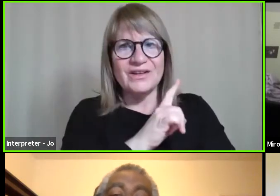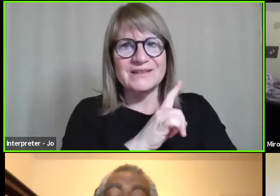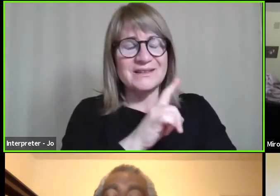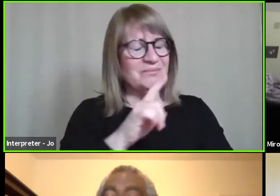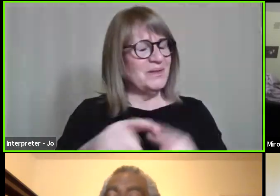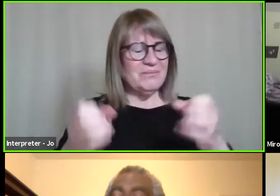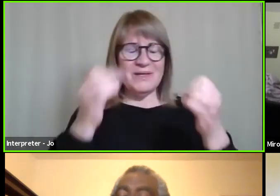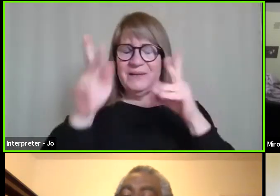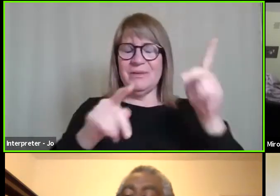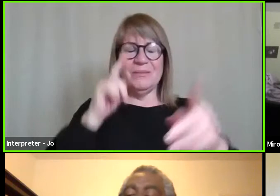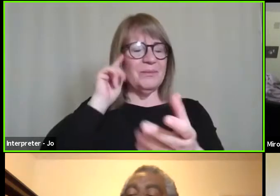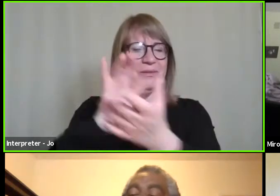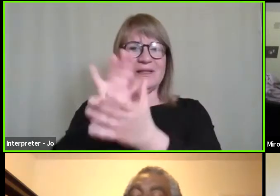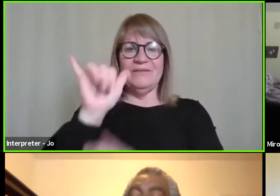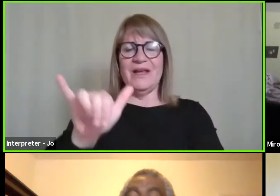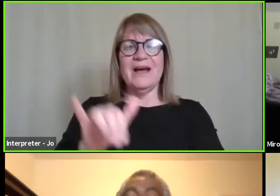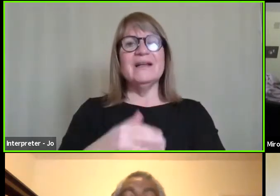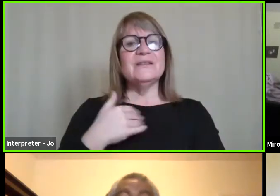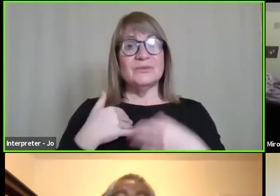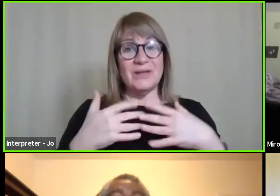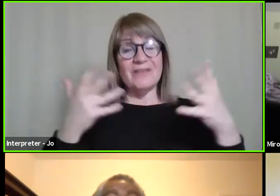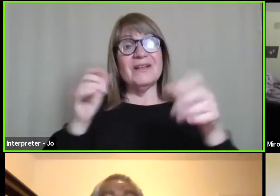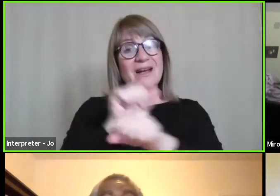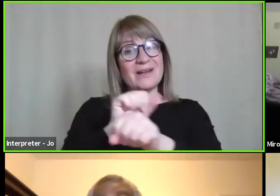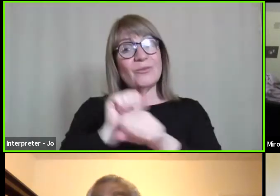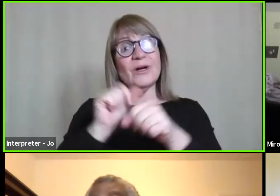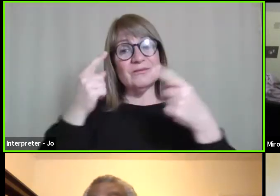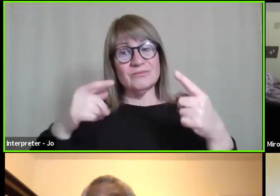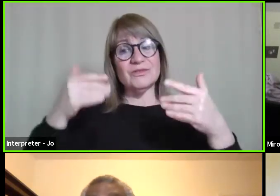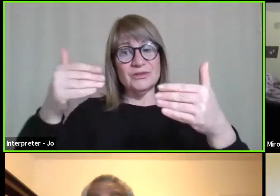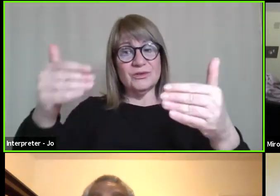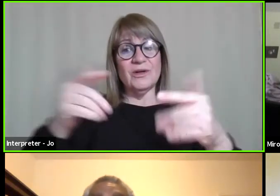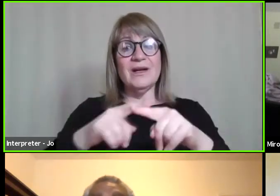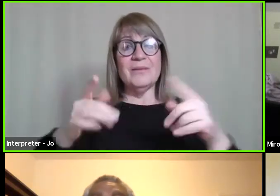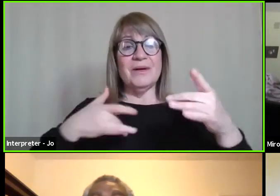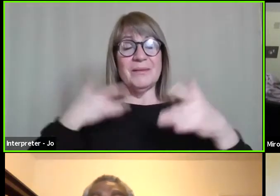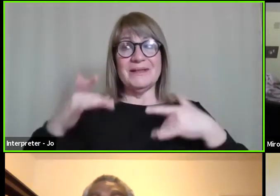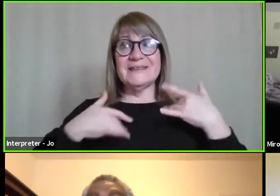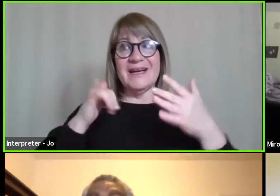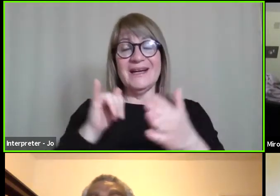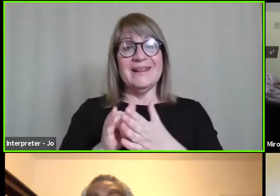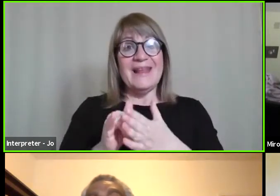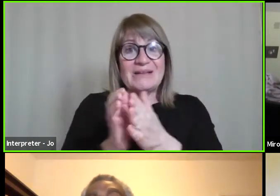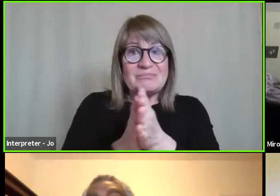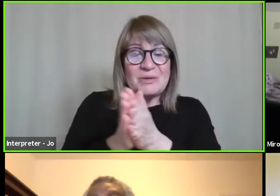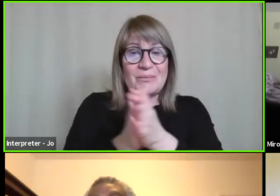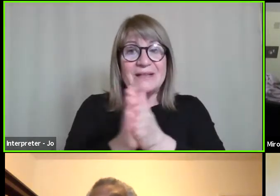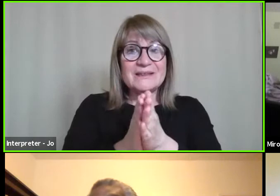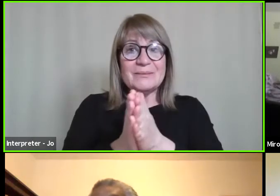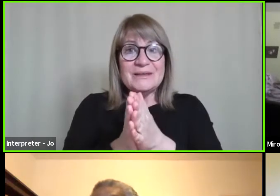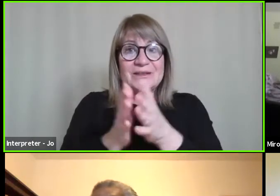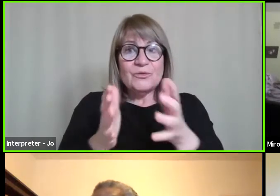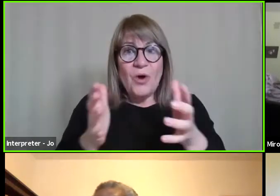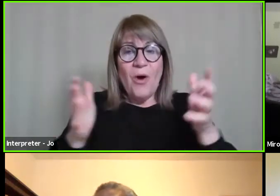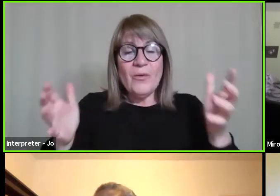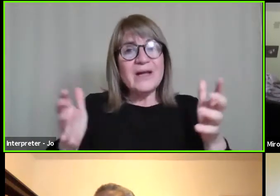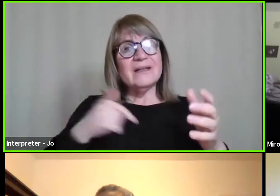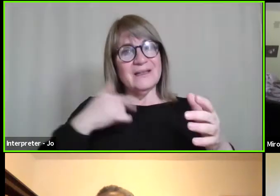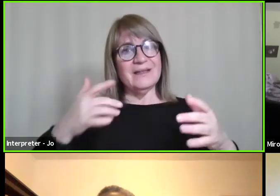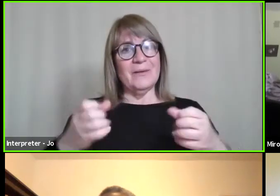held so there's work to do but i'm excited that the momentum is growing and that there are opportunities to do that work